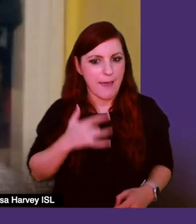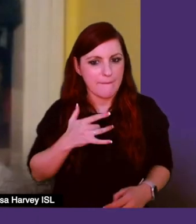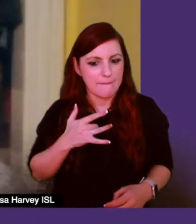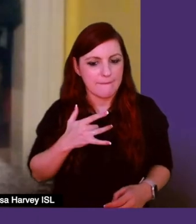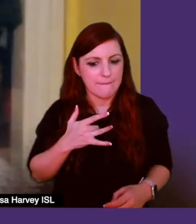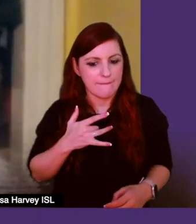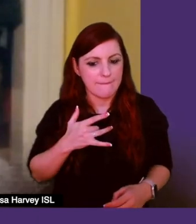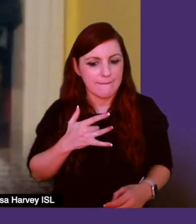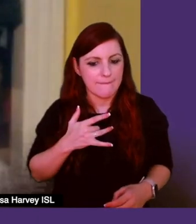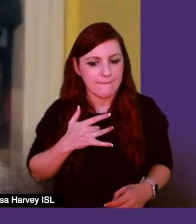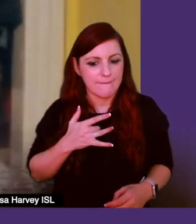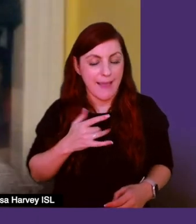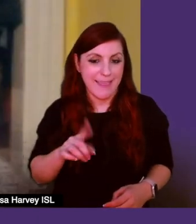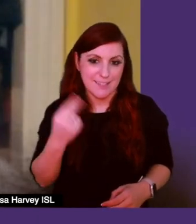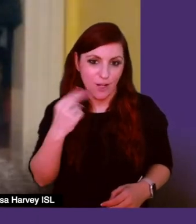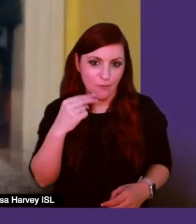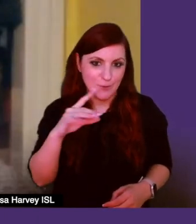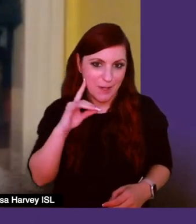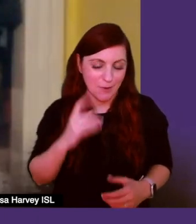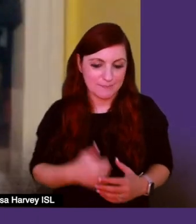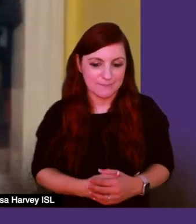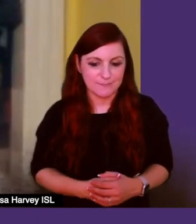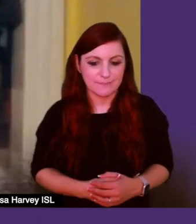life. That is lovely.